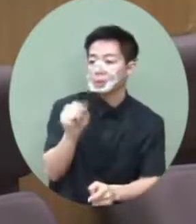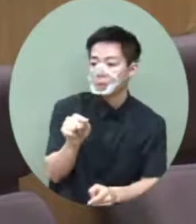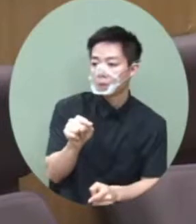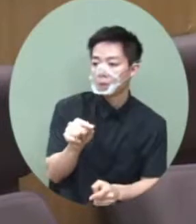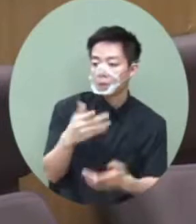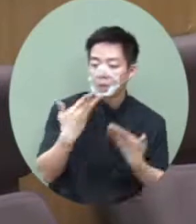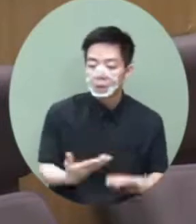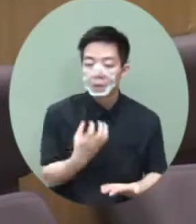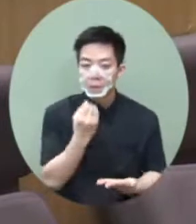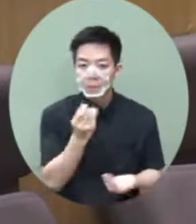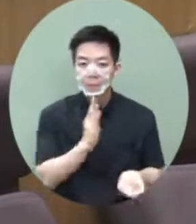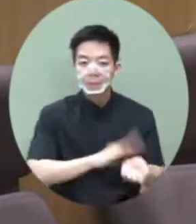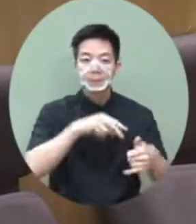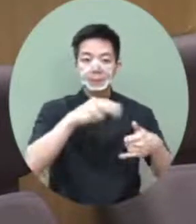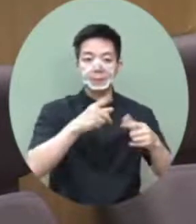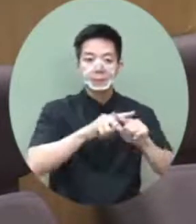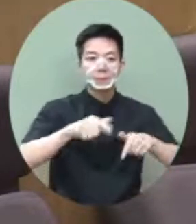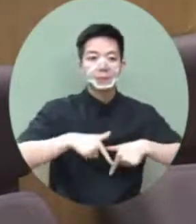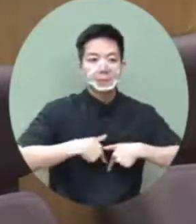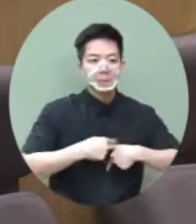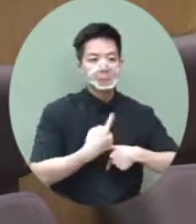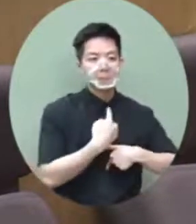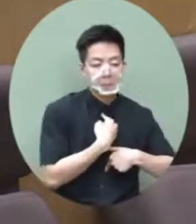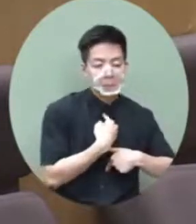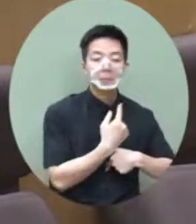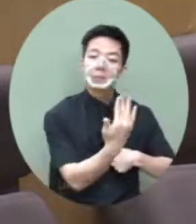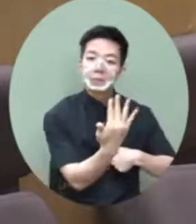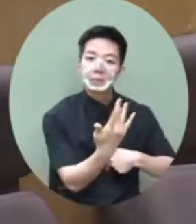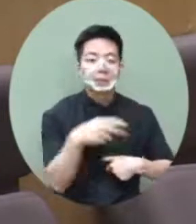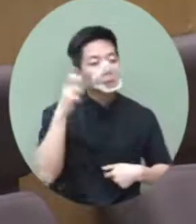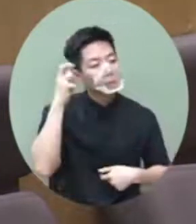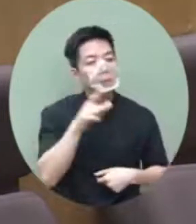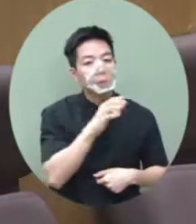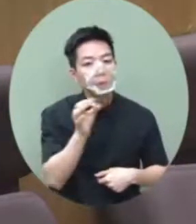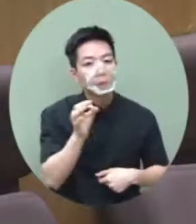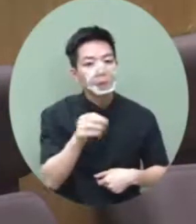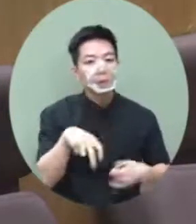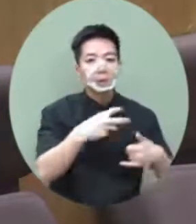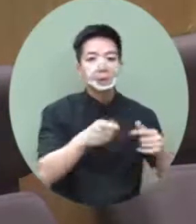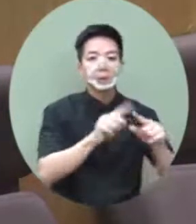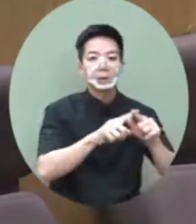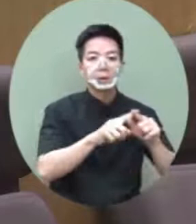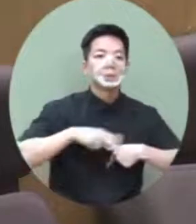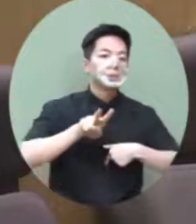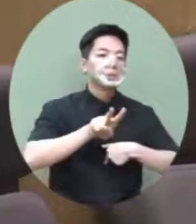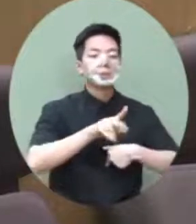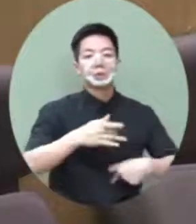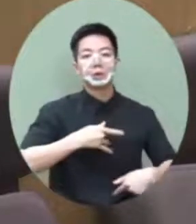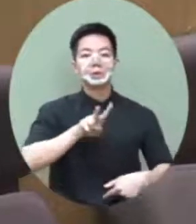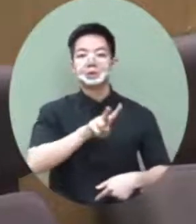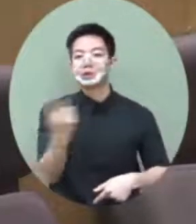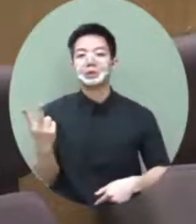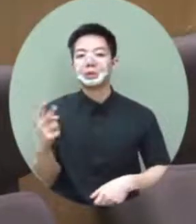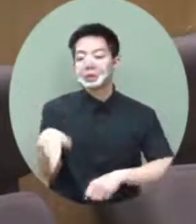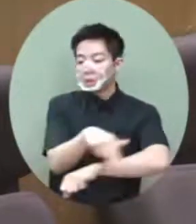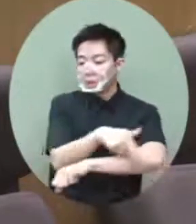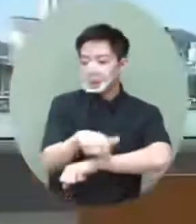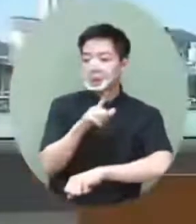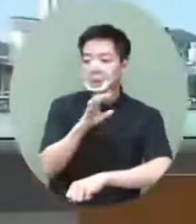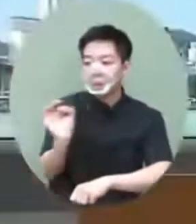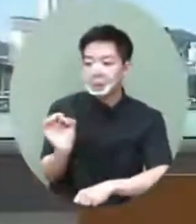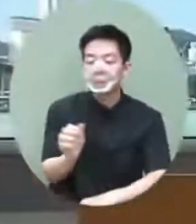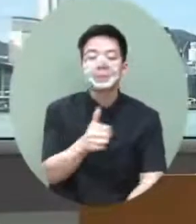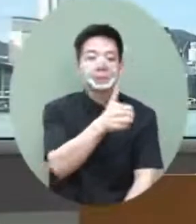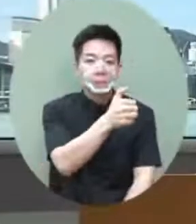that are empty, whereas some others are quite full. Why is there such a difference? Would you consider converting